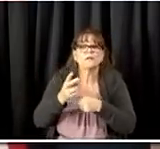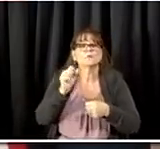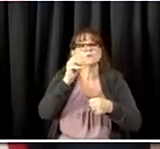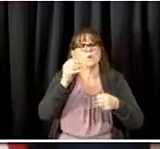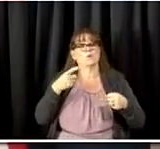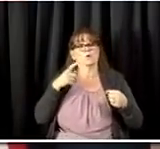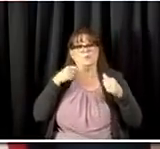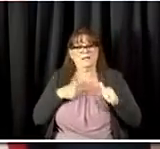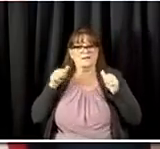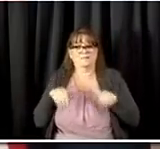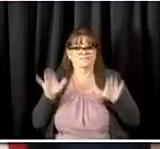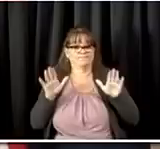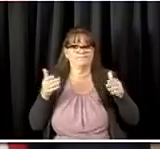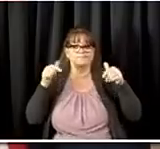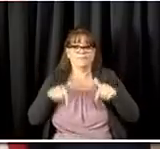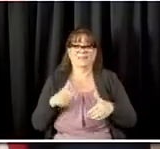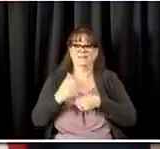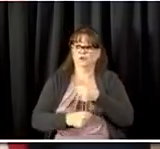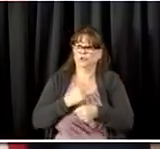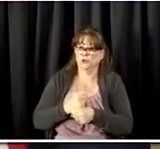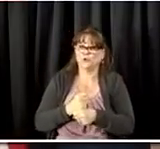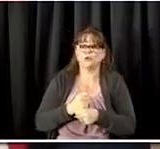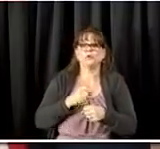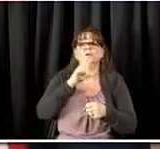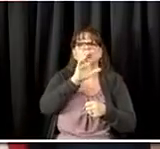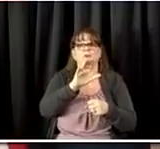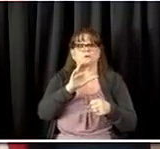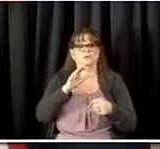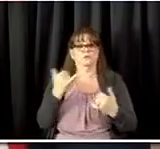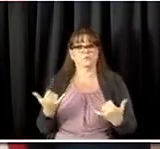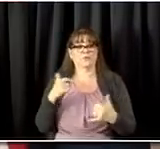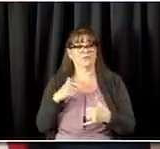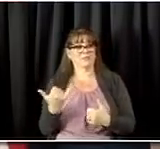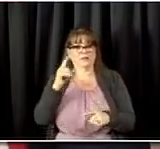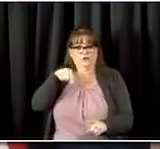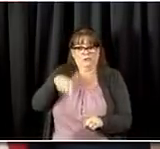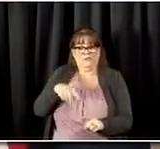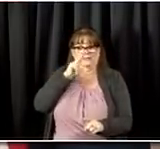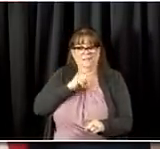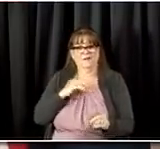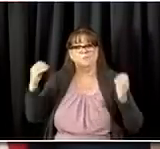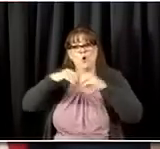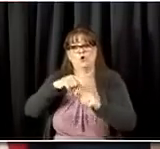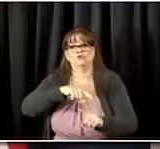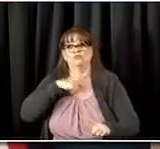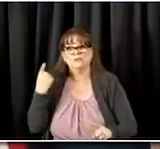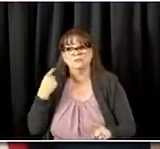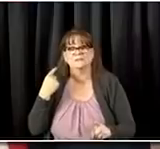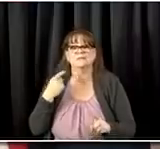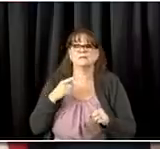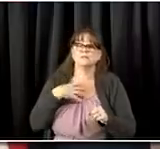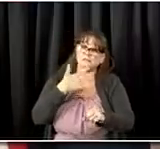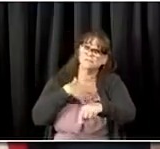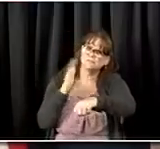future Thanksgivings at risk. And each of us will have to live with those consequences for ourselves and our family.